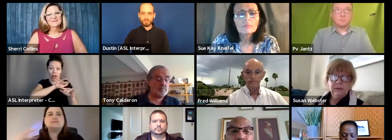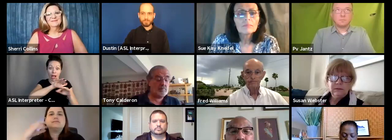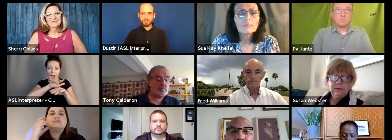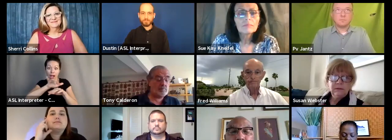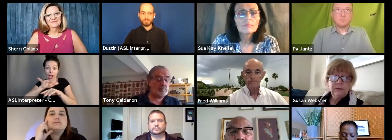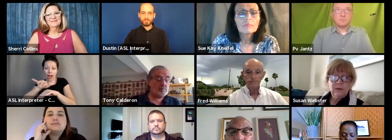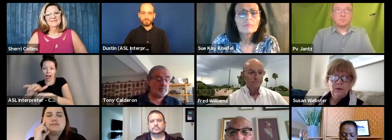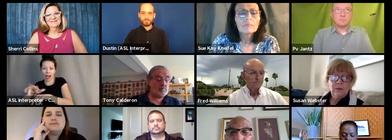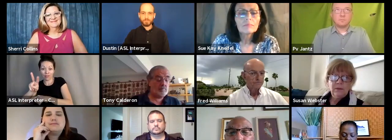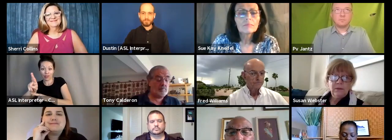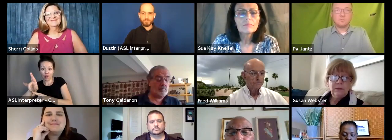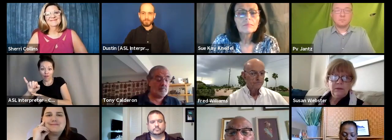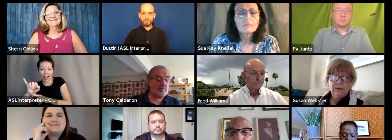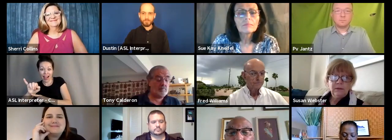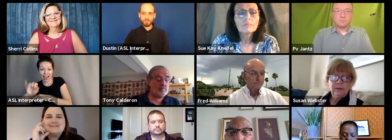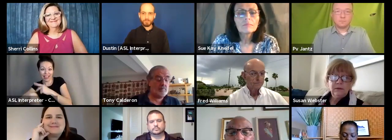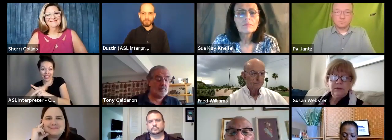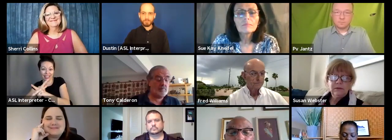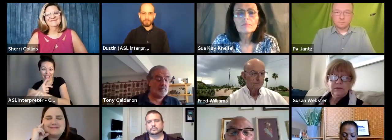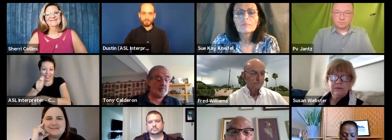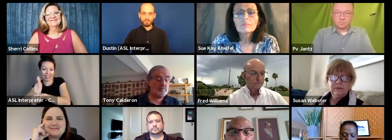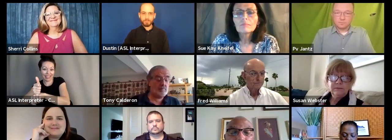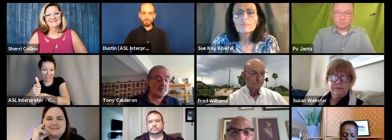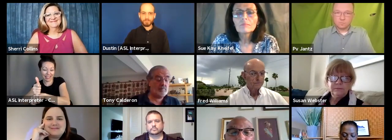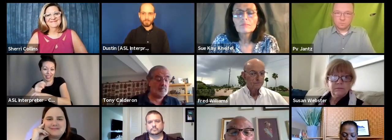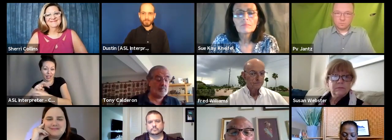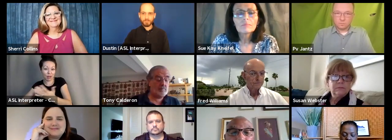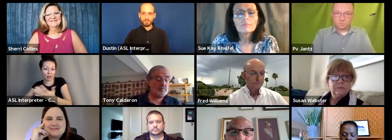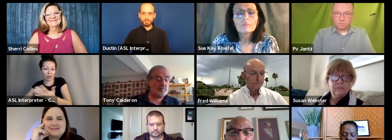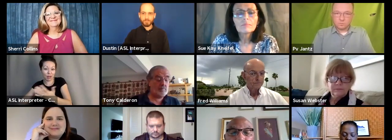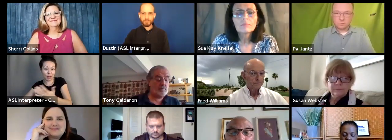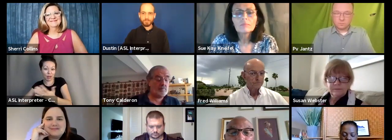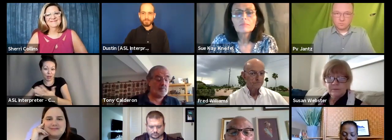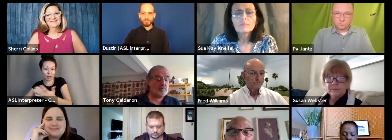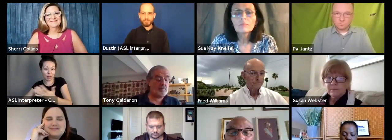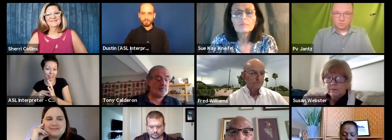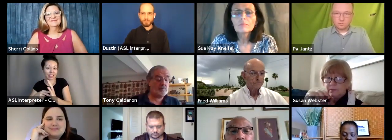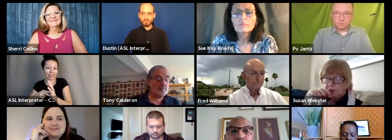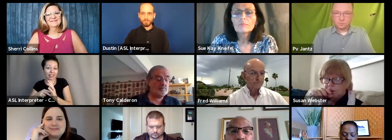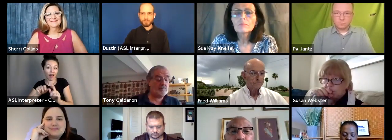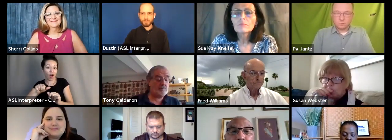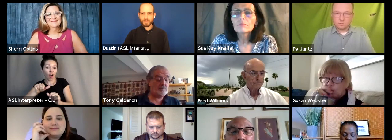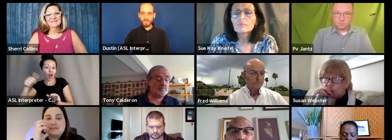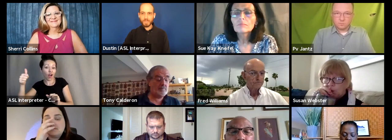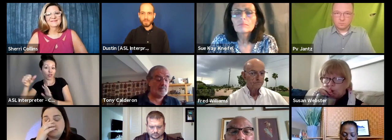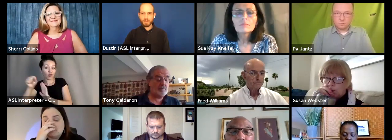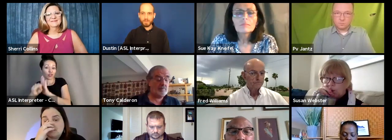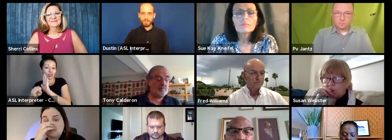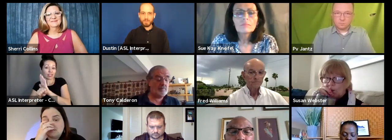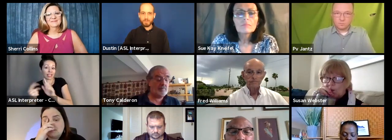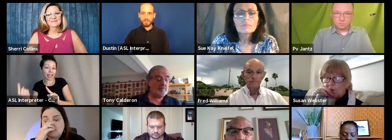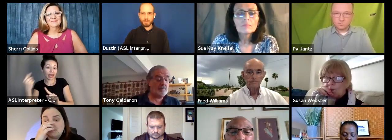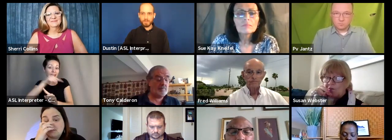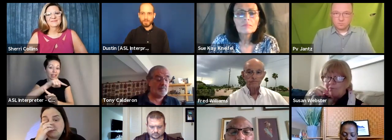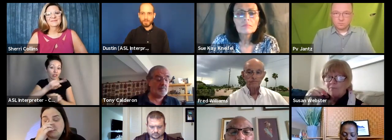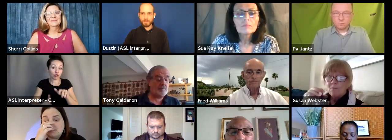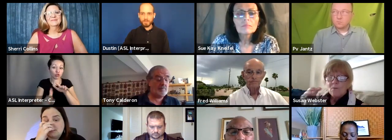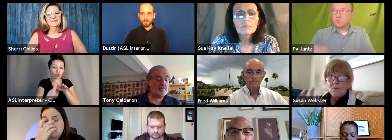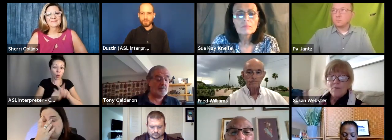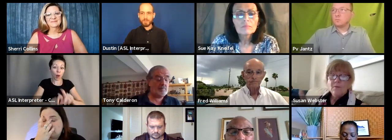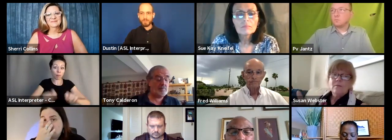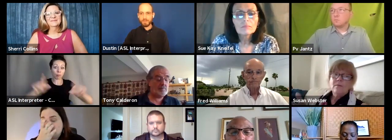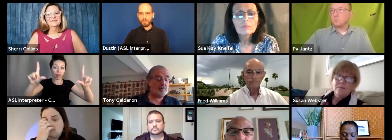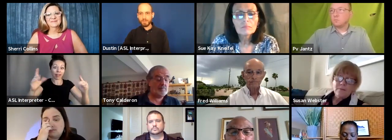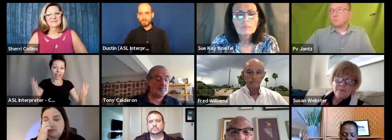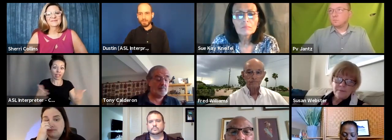VRI type settings, which then means that they're working across state lines So then they would need to have licenses in